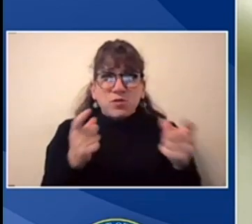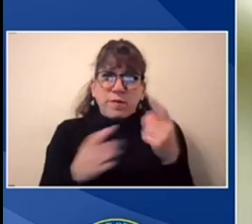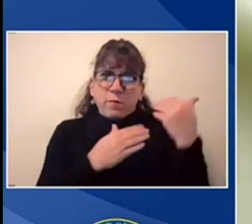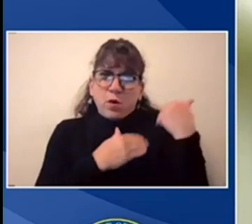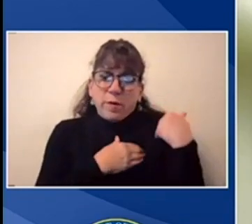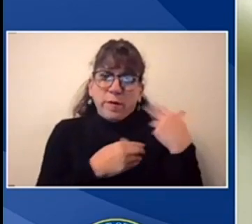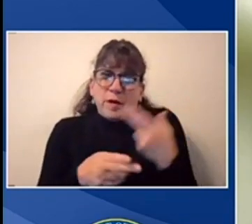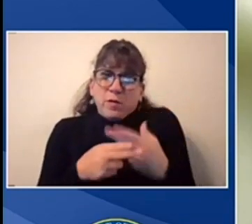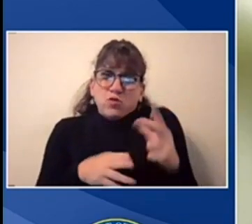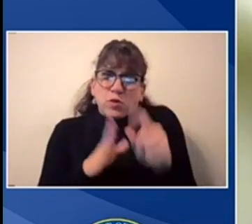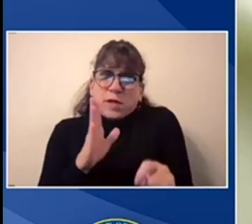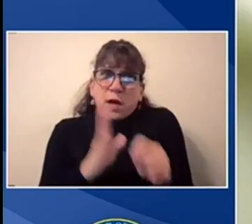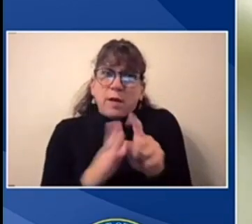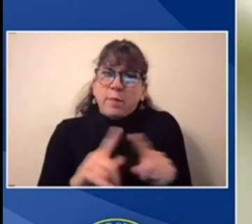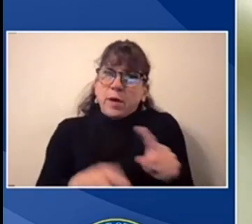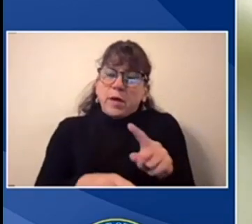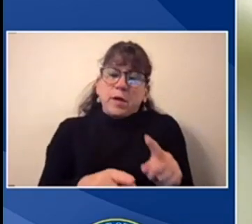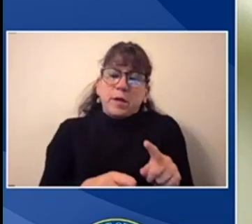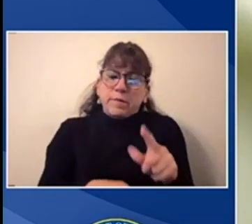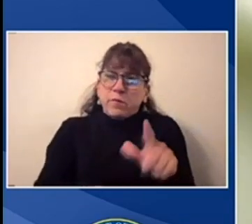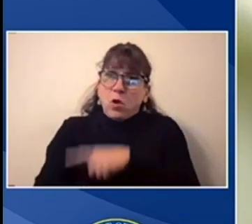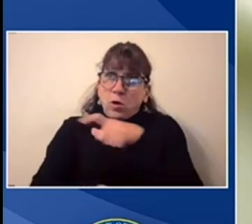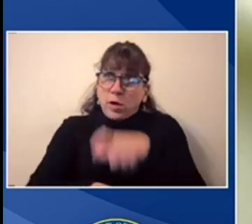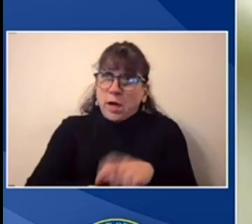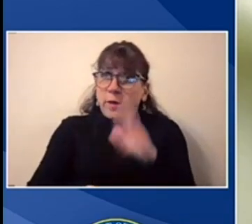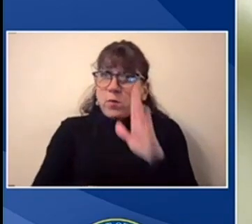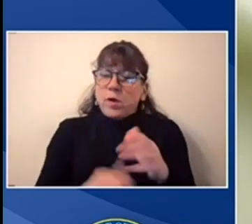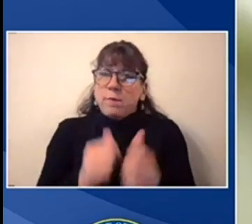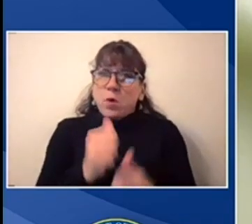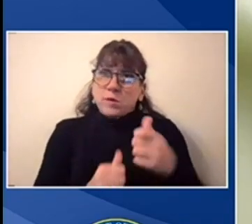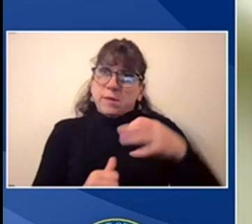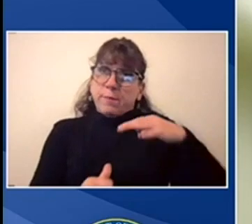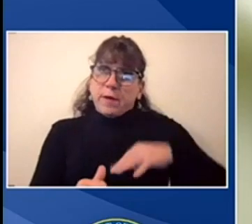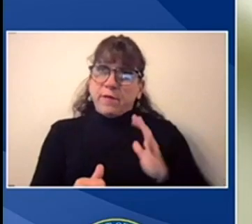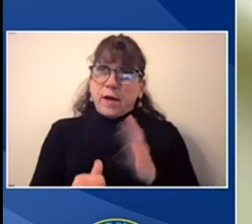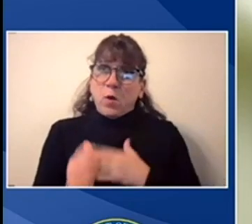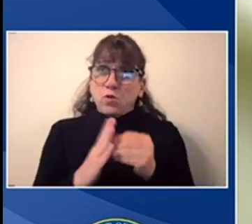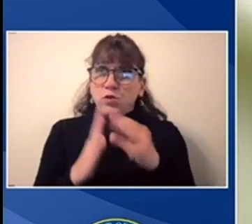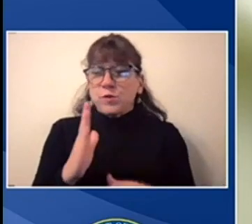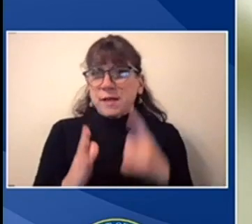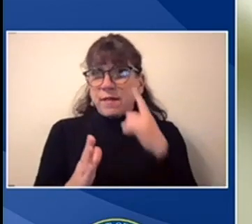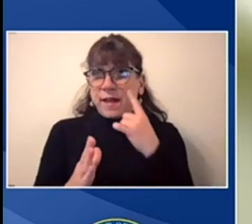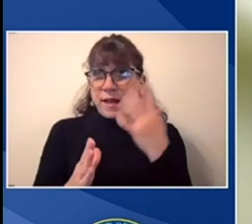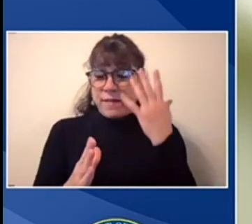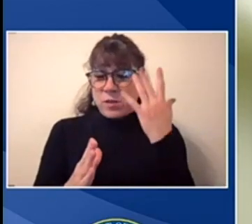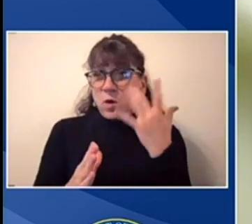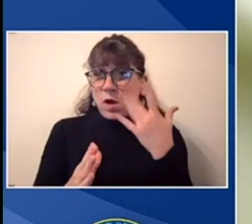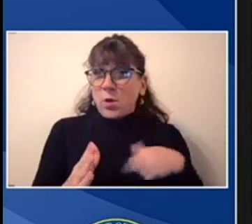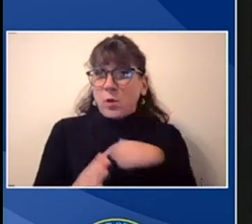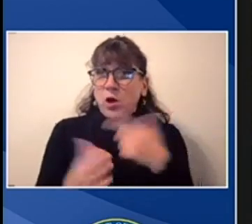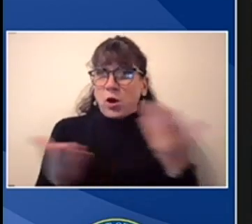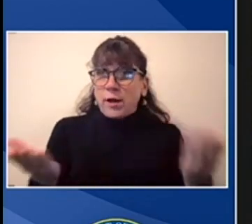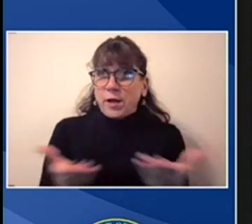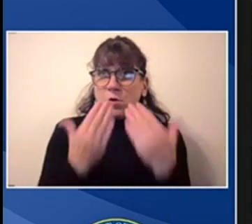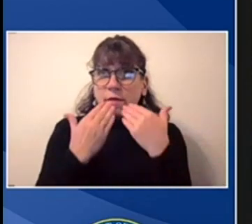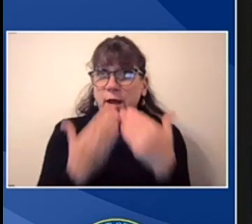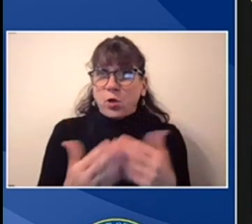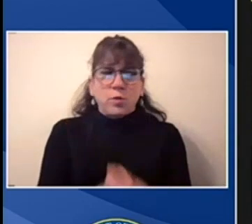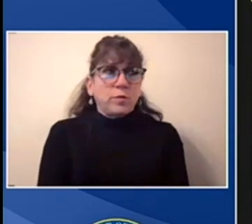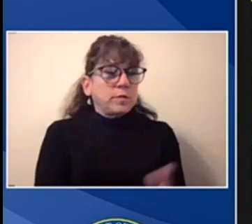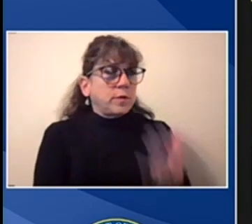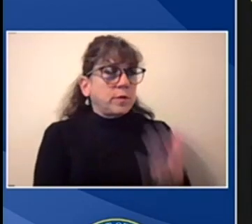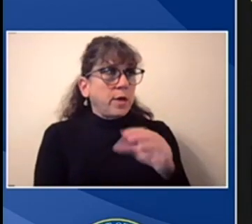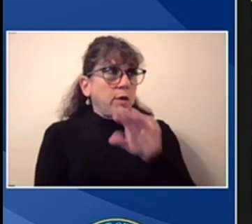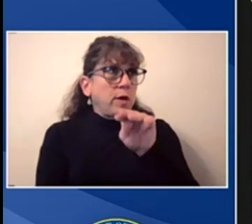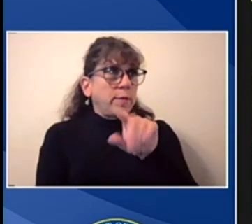term, I do think long term it would most benefit our students. And I think that's why we're all here. Thank you. Thank you, Melissa. I'm